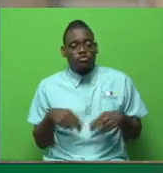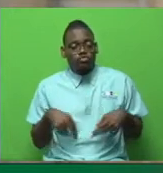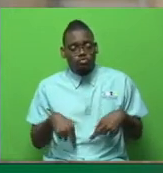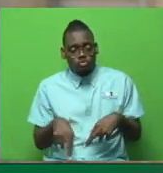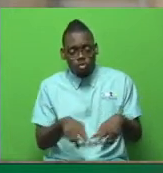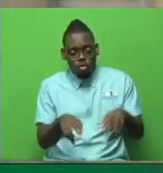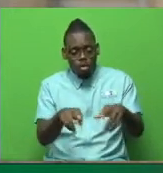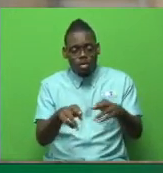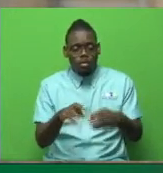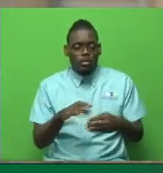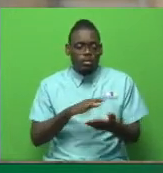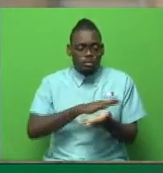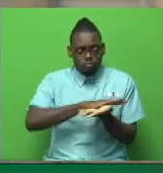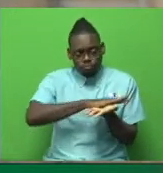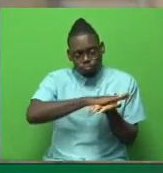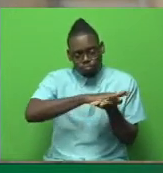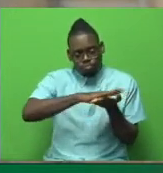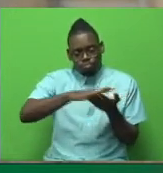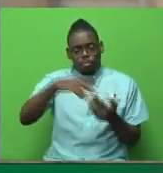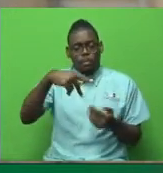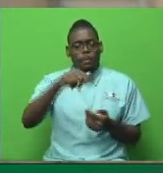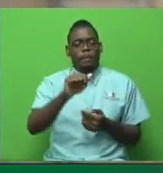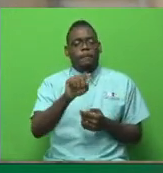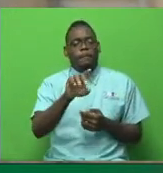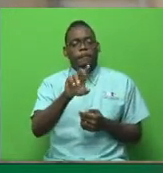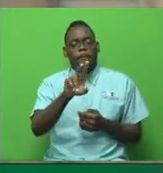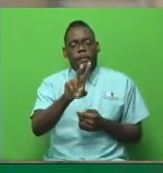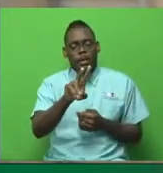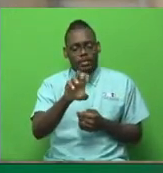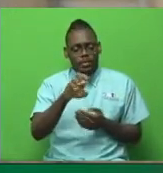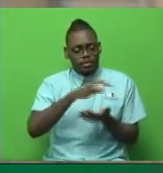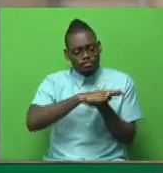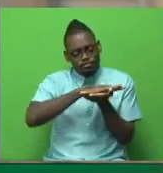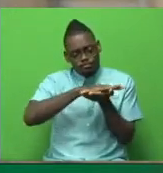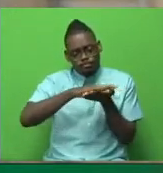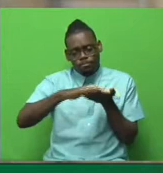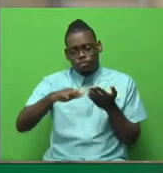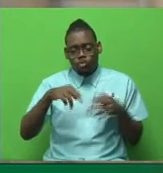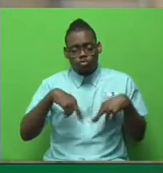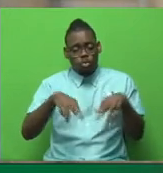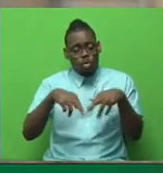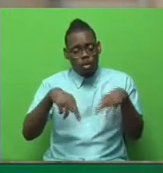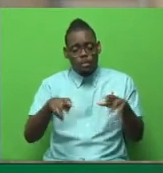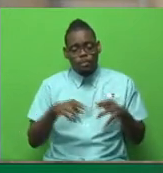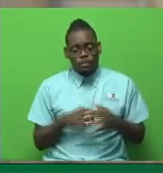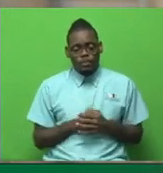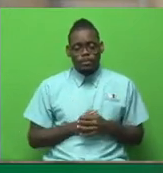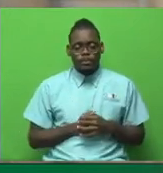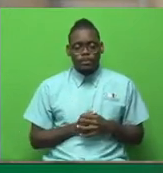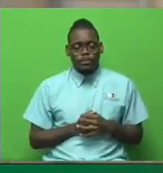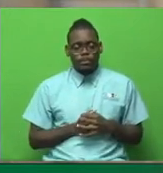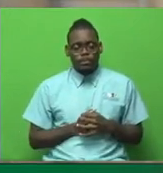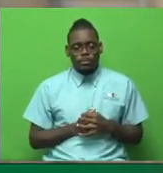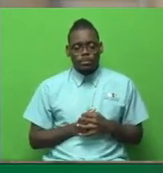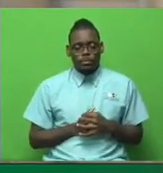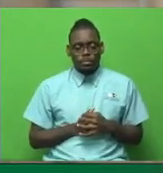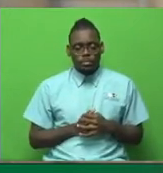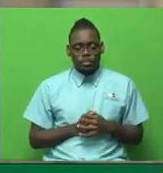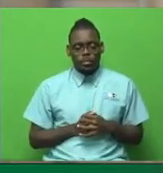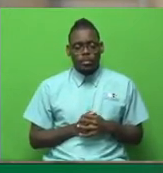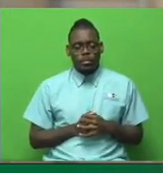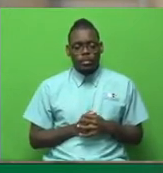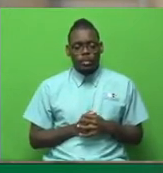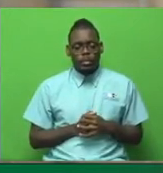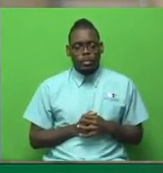much of the funds that were supposed to be for road paving were directed towards our kovil fight but I know that this